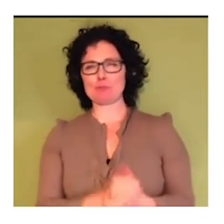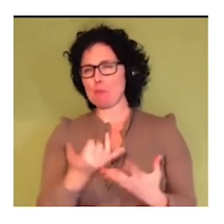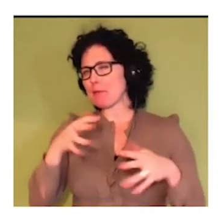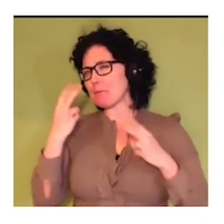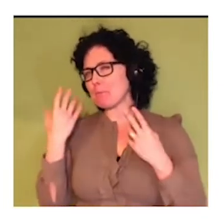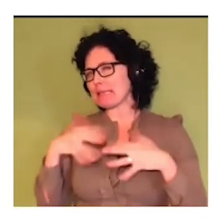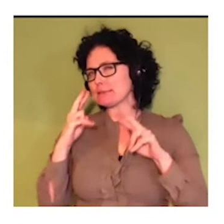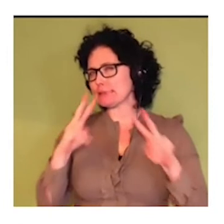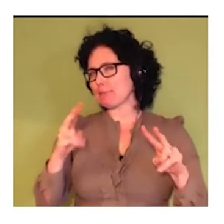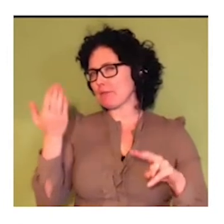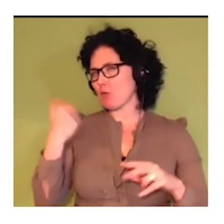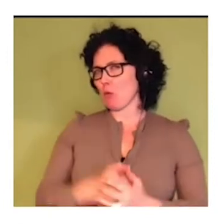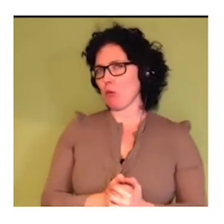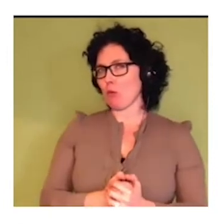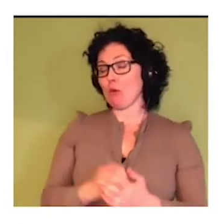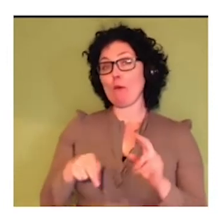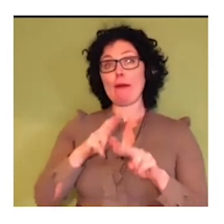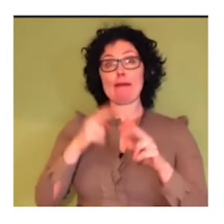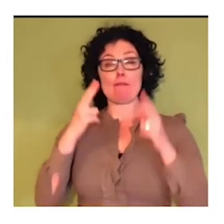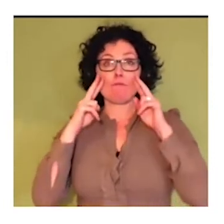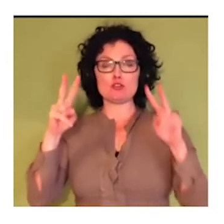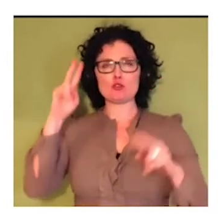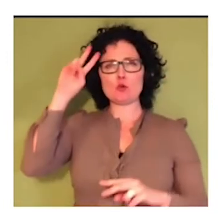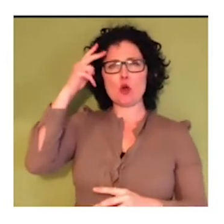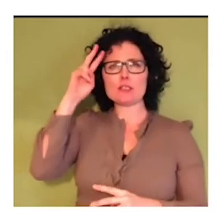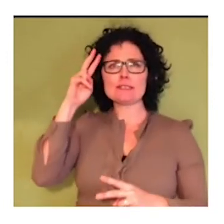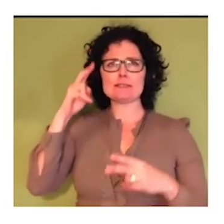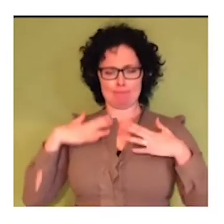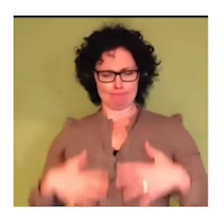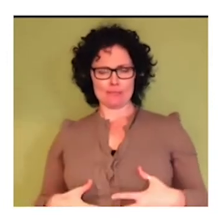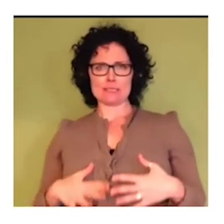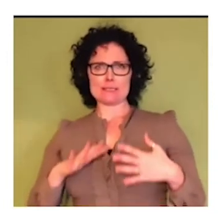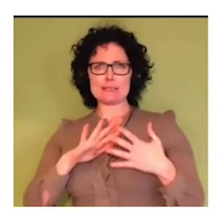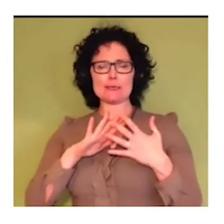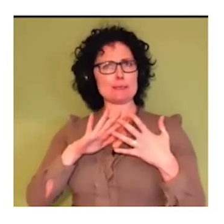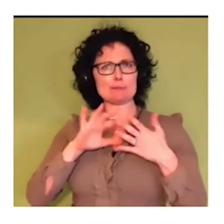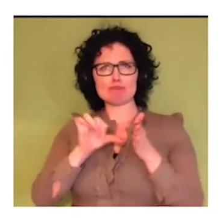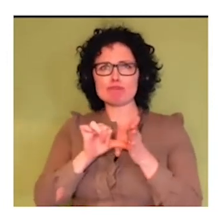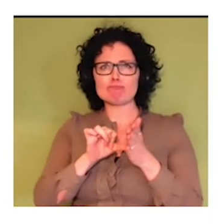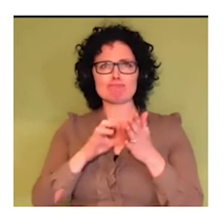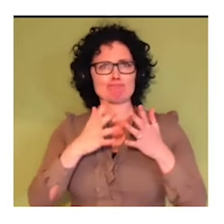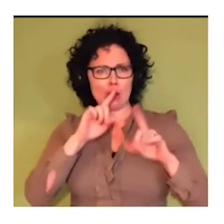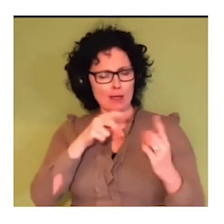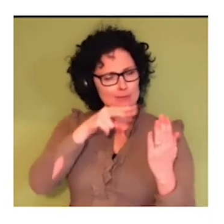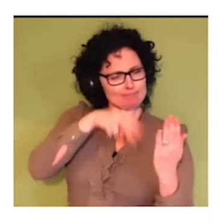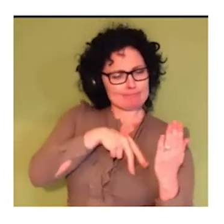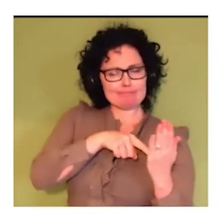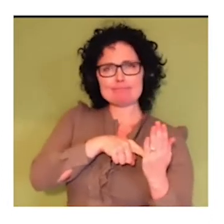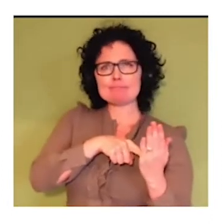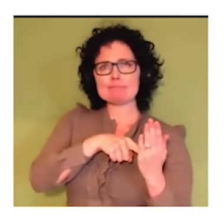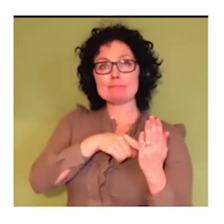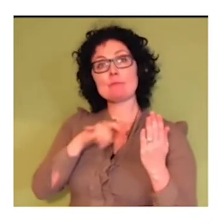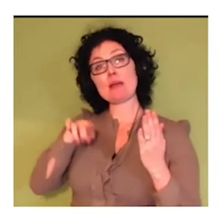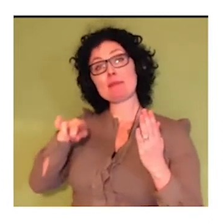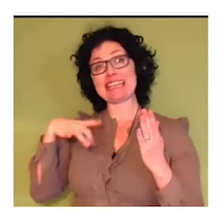a visual, cognitive or physical impairment that hinders the ability to read hard copy print may require that print